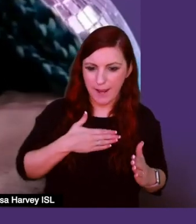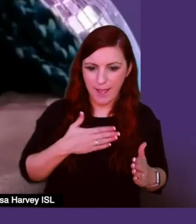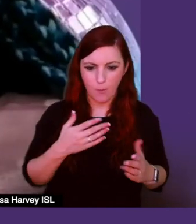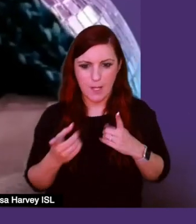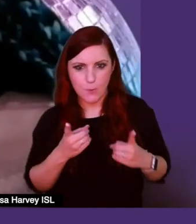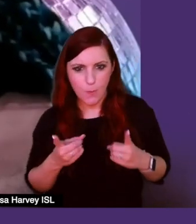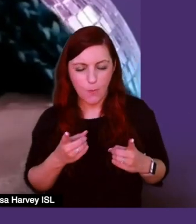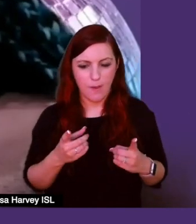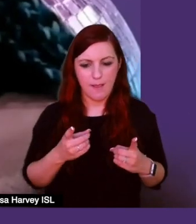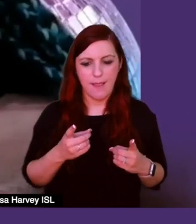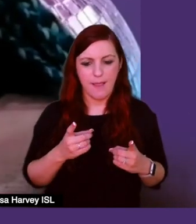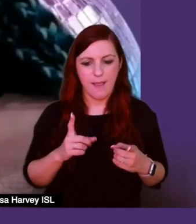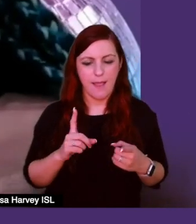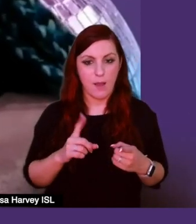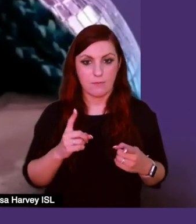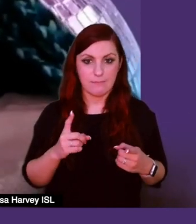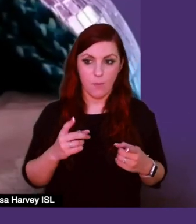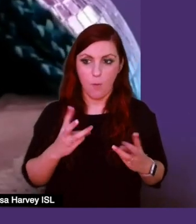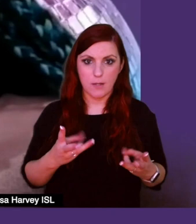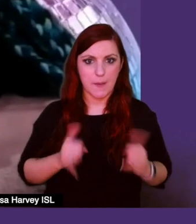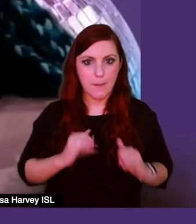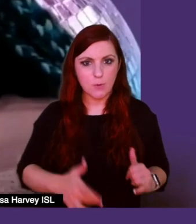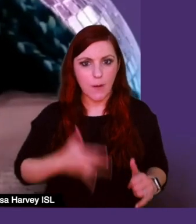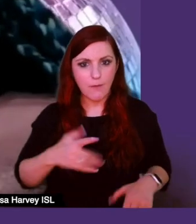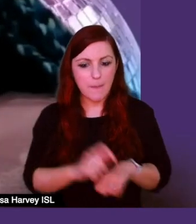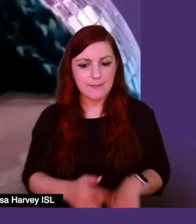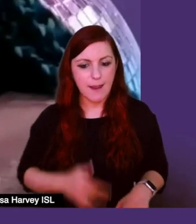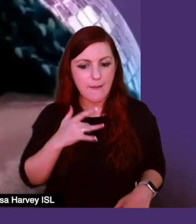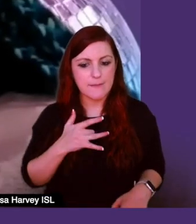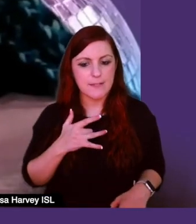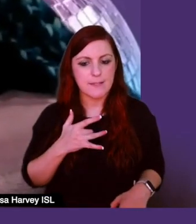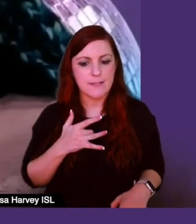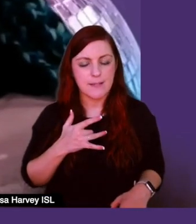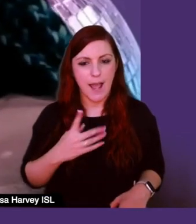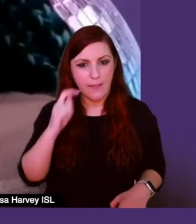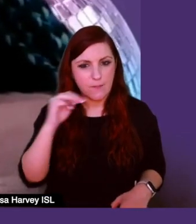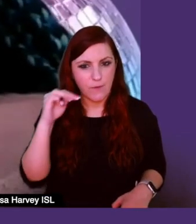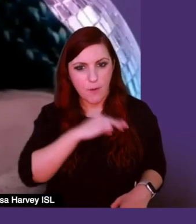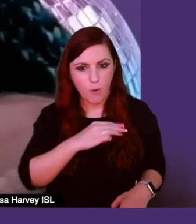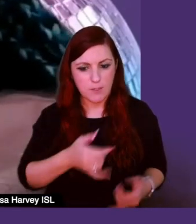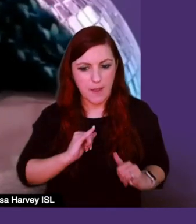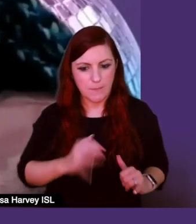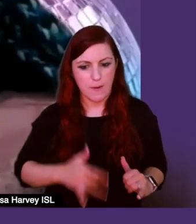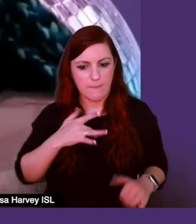be sexy and just live our best lives is basically what I try to talk about.